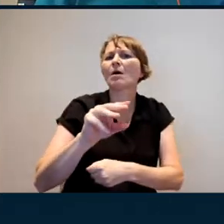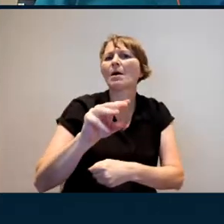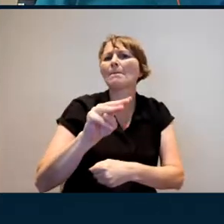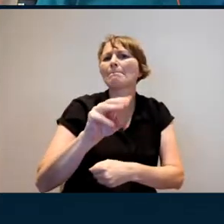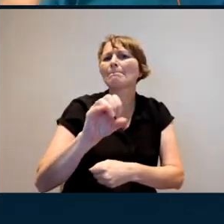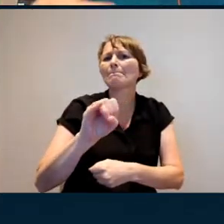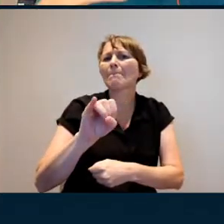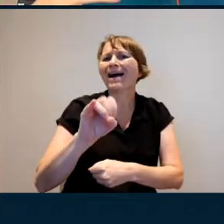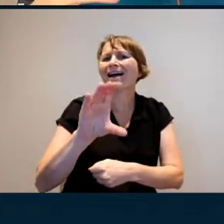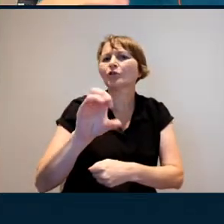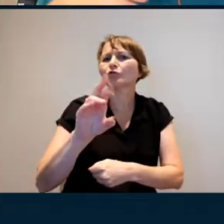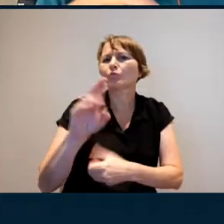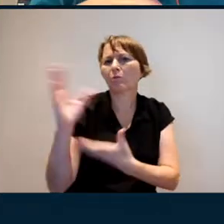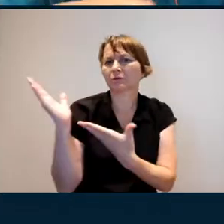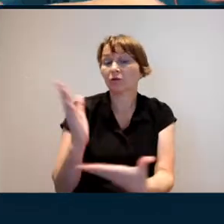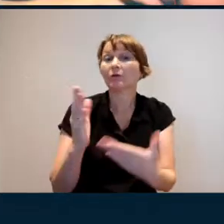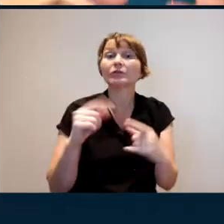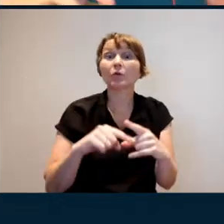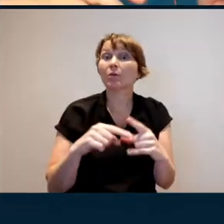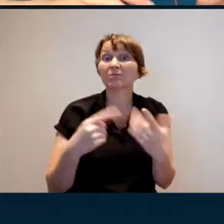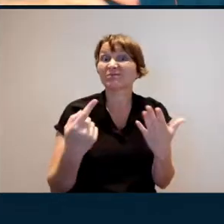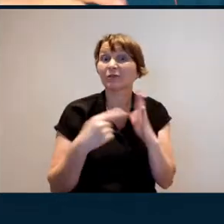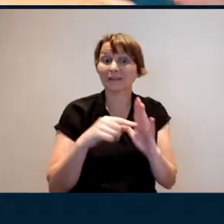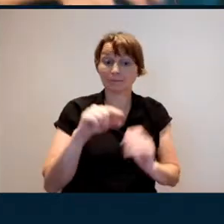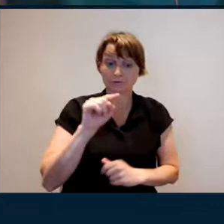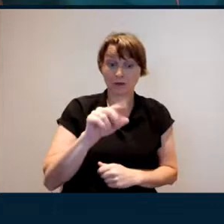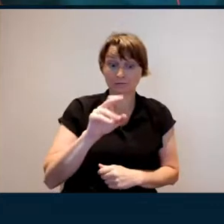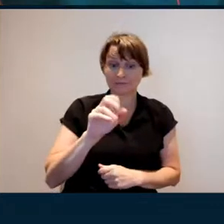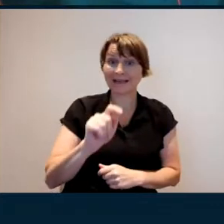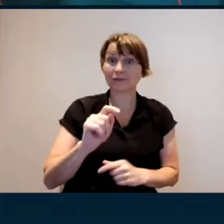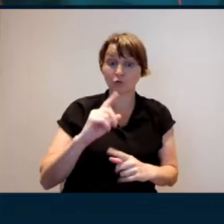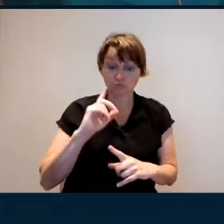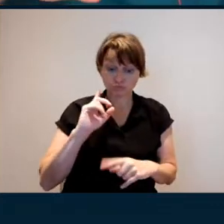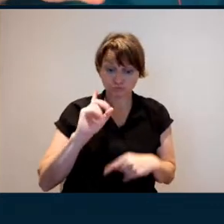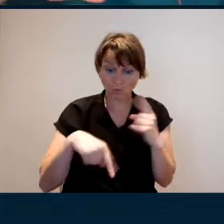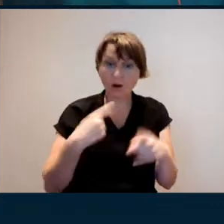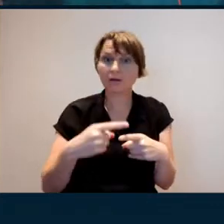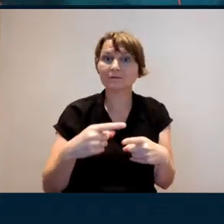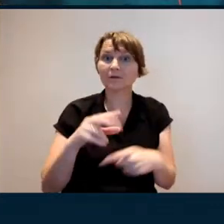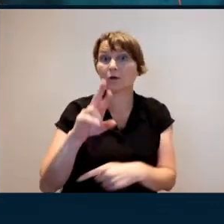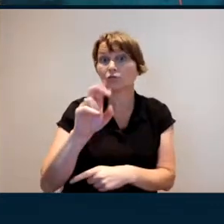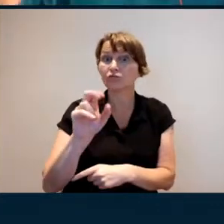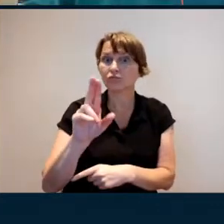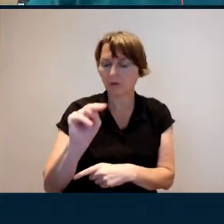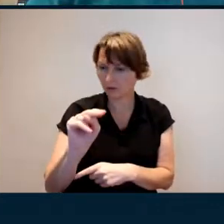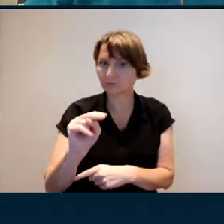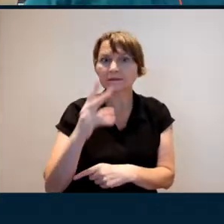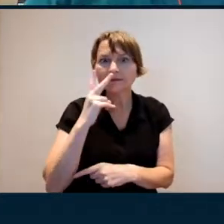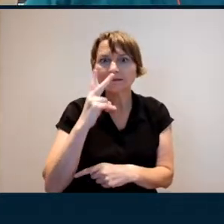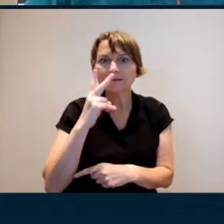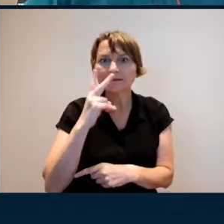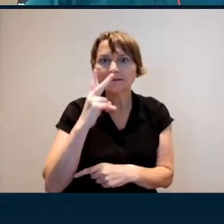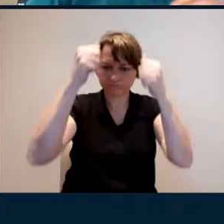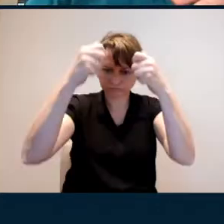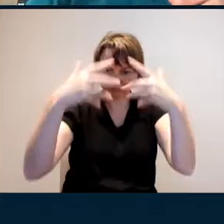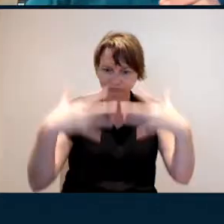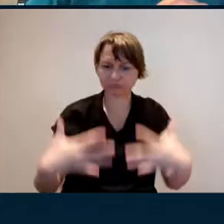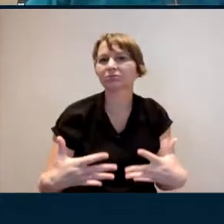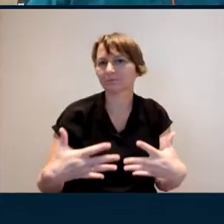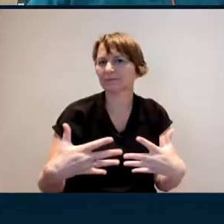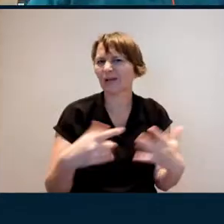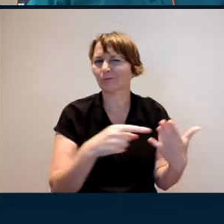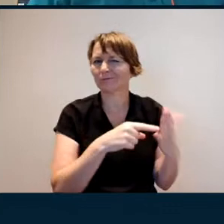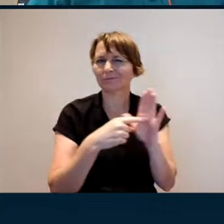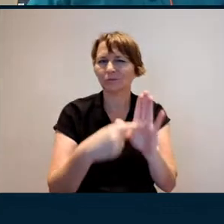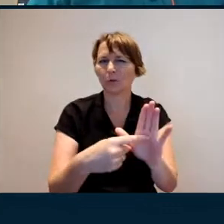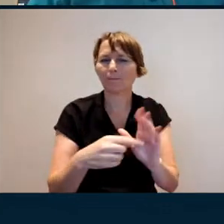and I'm running my application, and it's kind of figured out, okay, here's how to orchestrate that and set that up. So right from the